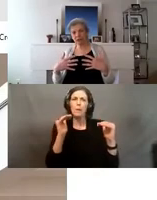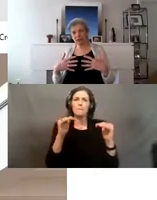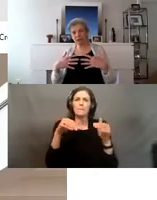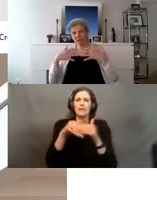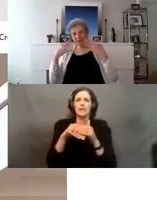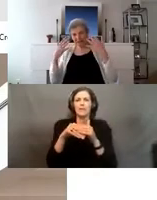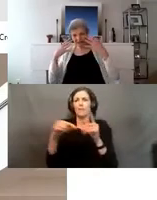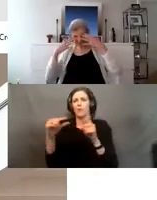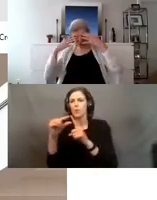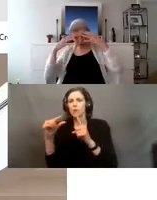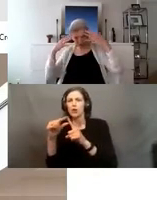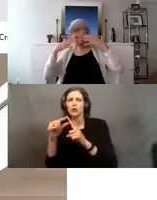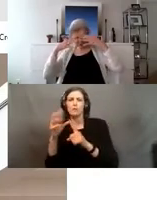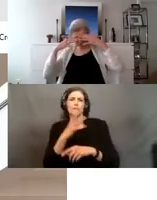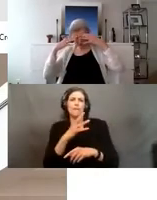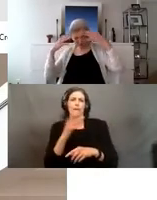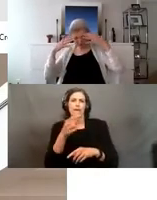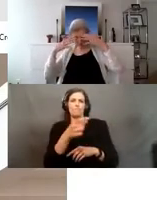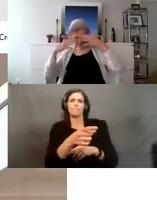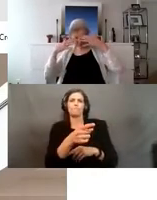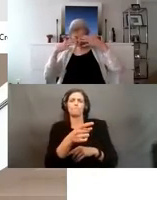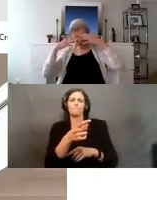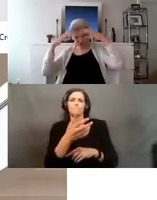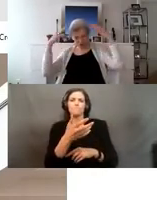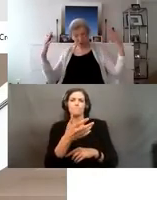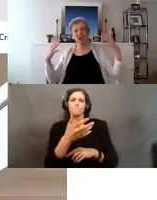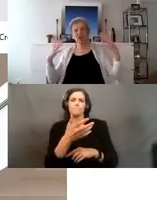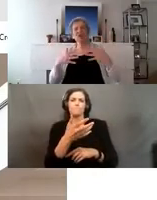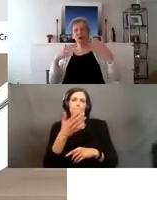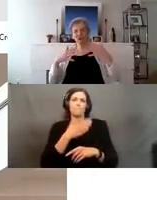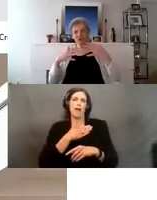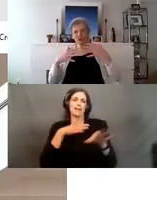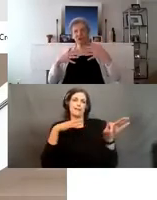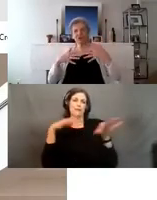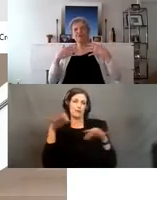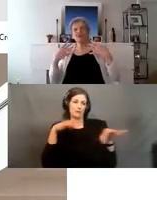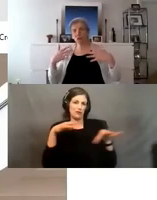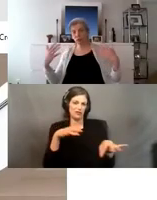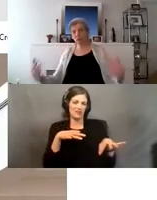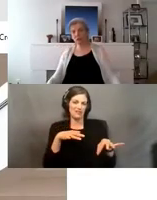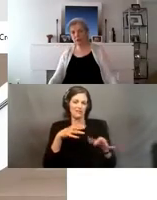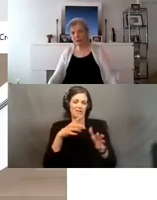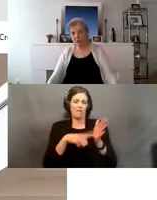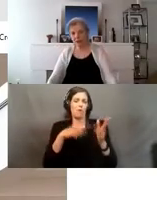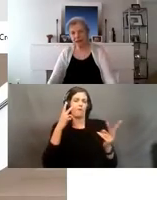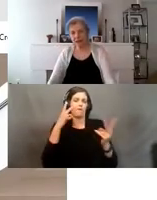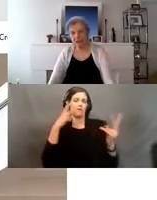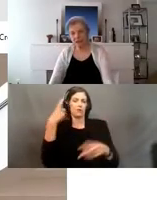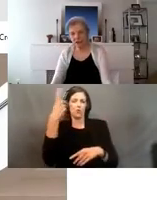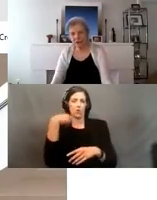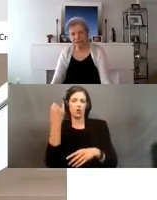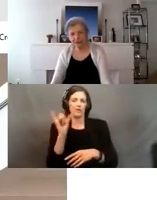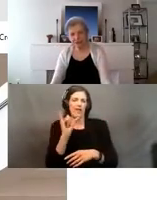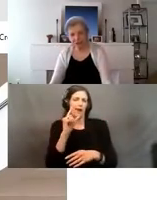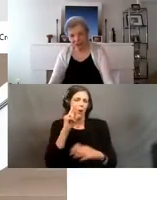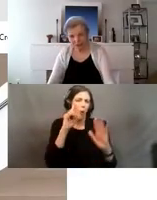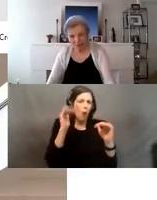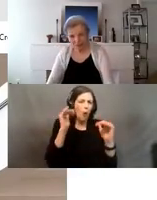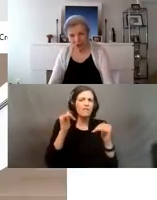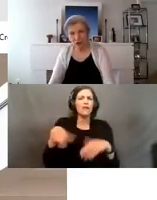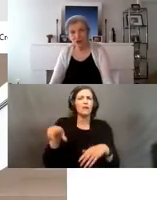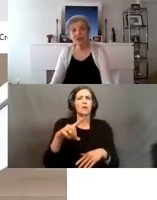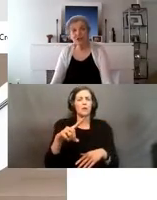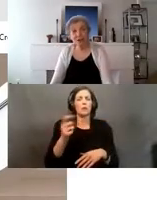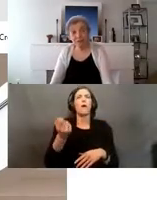and in at least my description in words of what the visual will appear like. gives you a feeling that